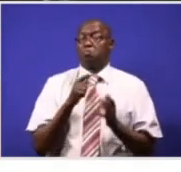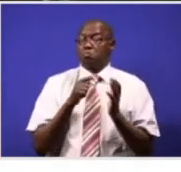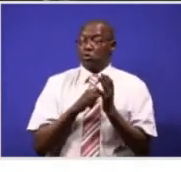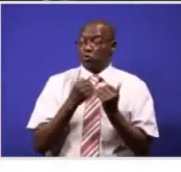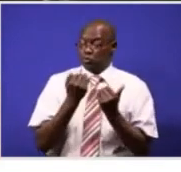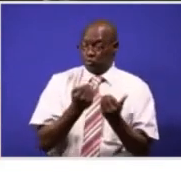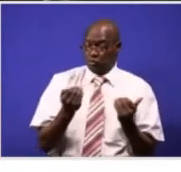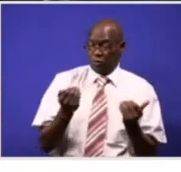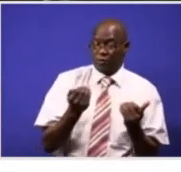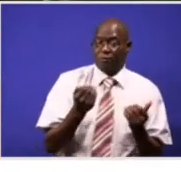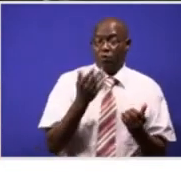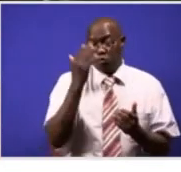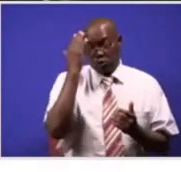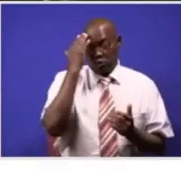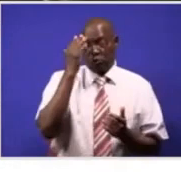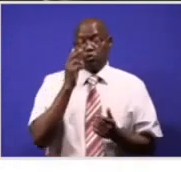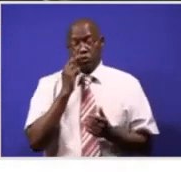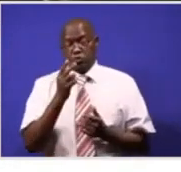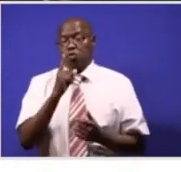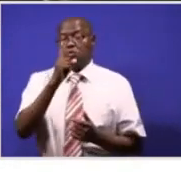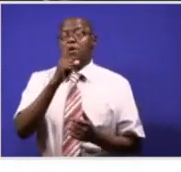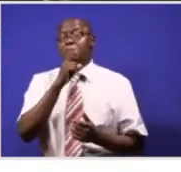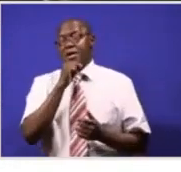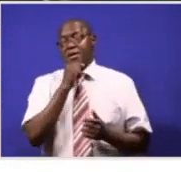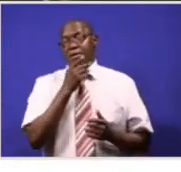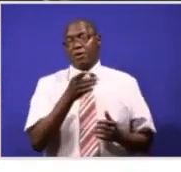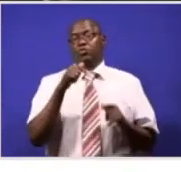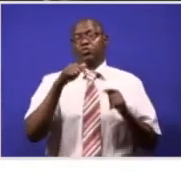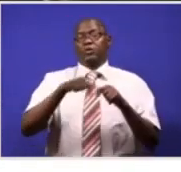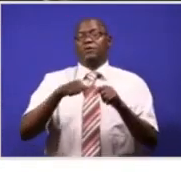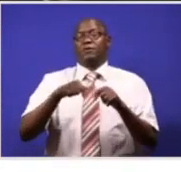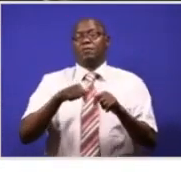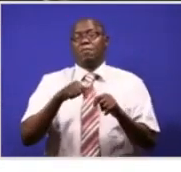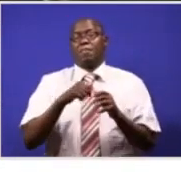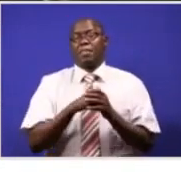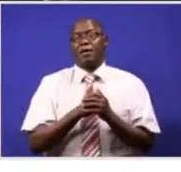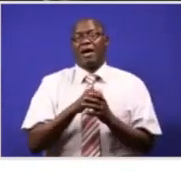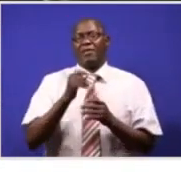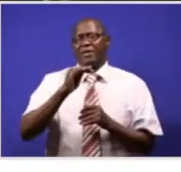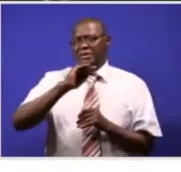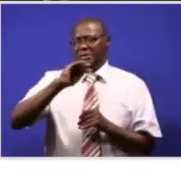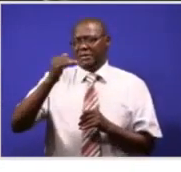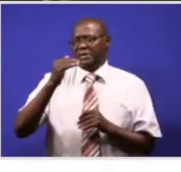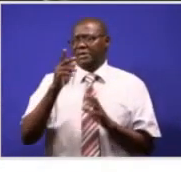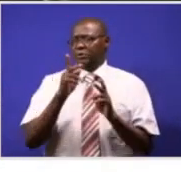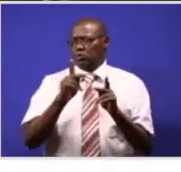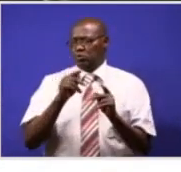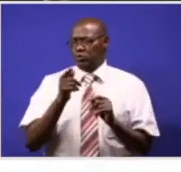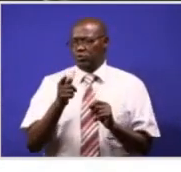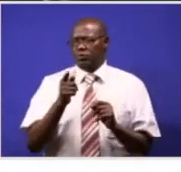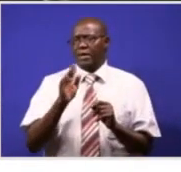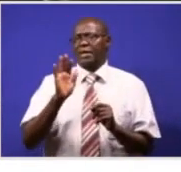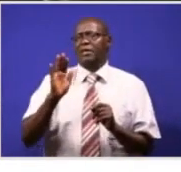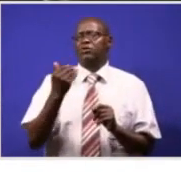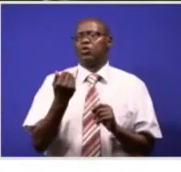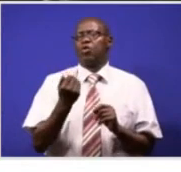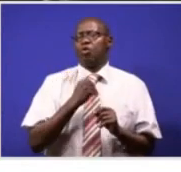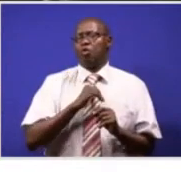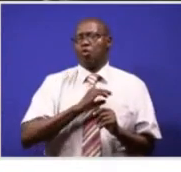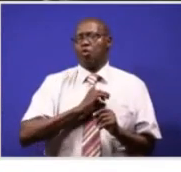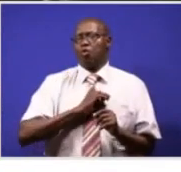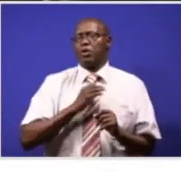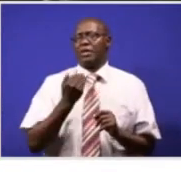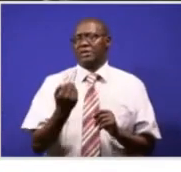we saw one man today, I believe it's in the city of Kisumu, with his own child going to